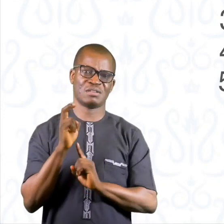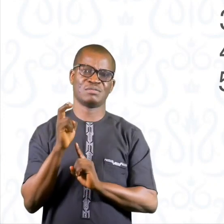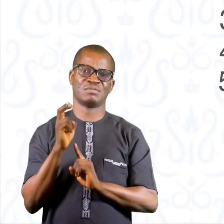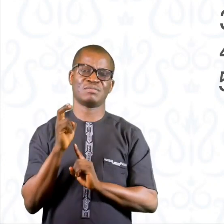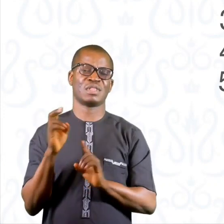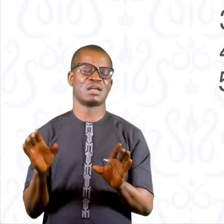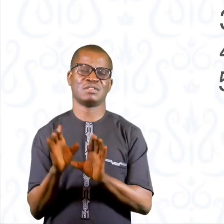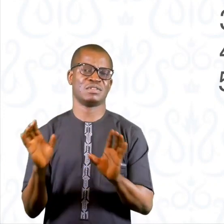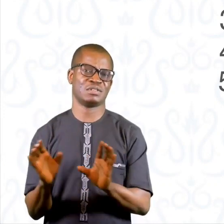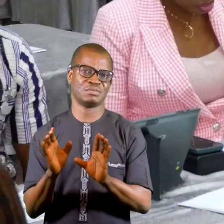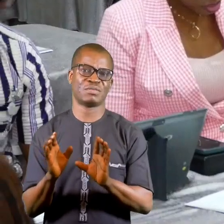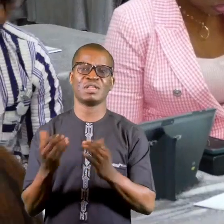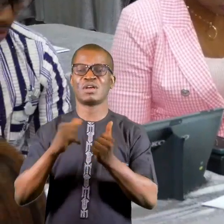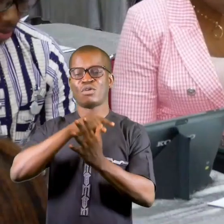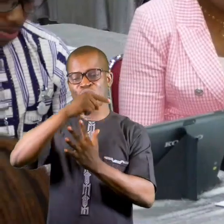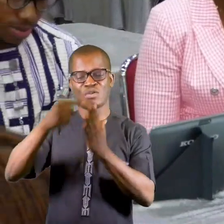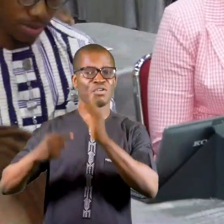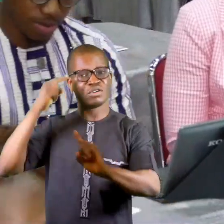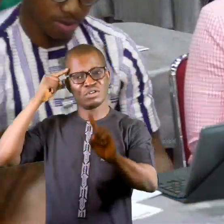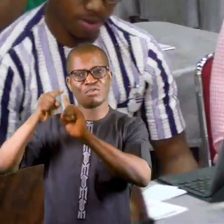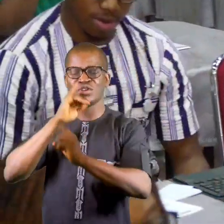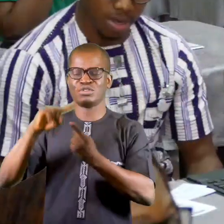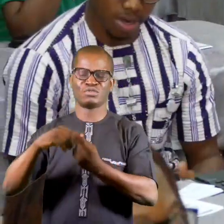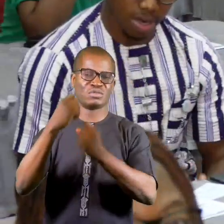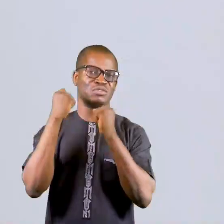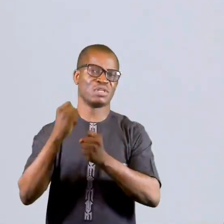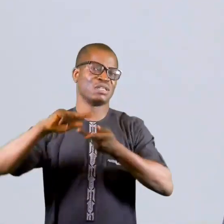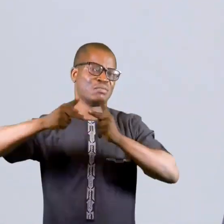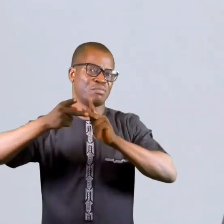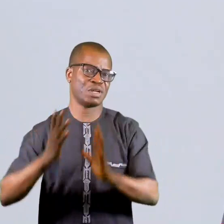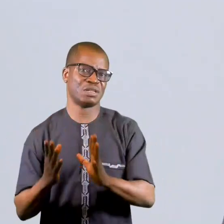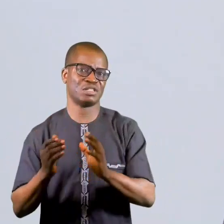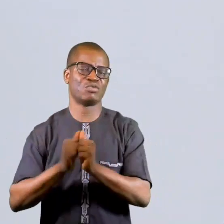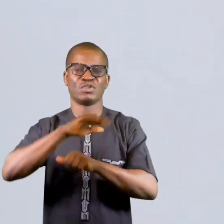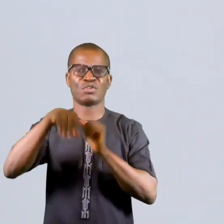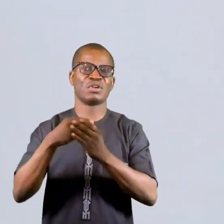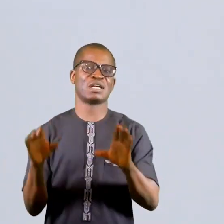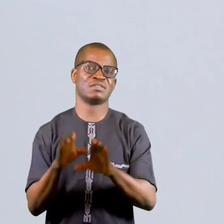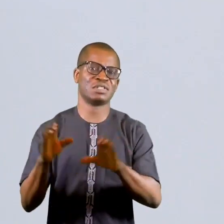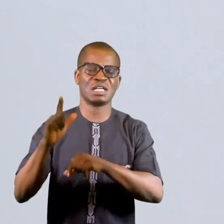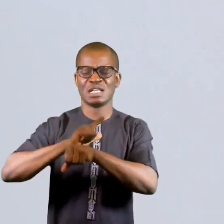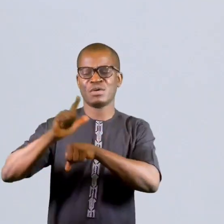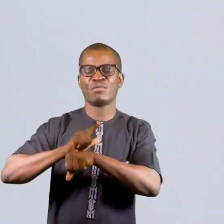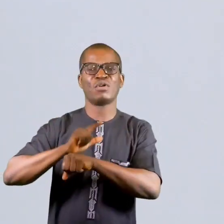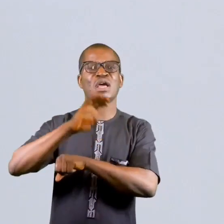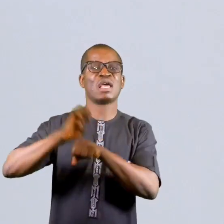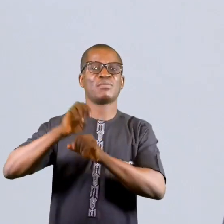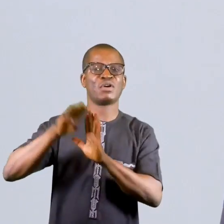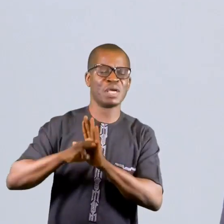of trafficked persons. The overall objective is to strengthen partnership with the travel and tour operators,